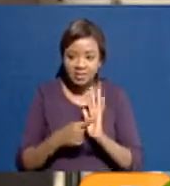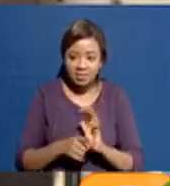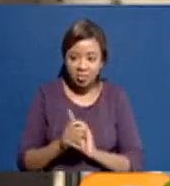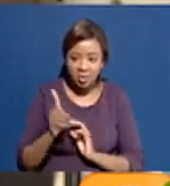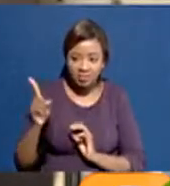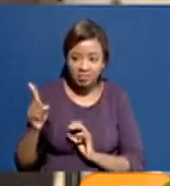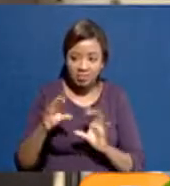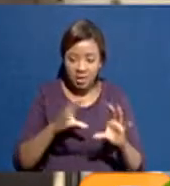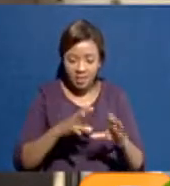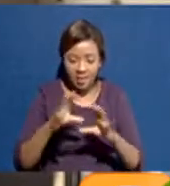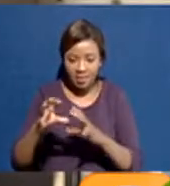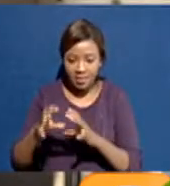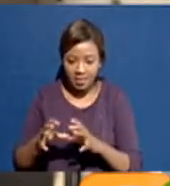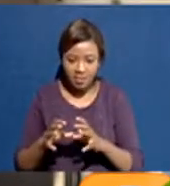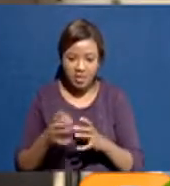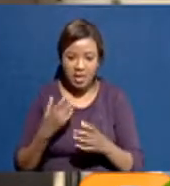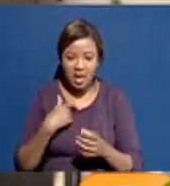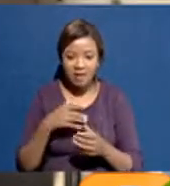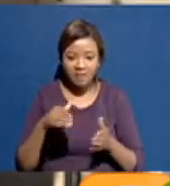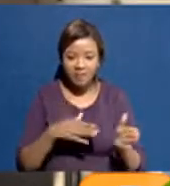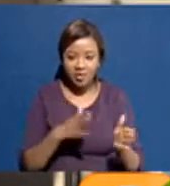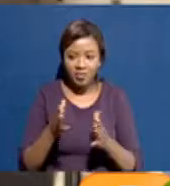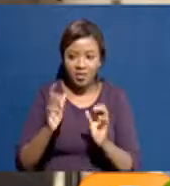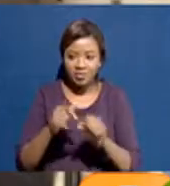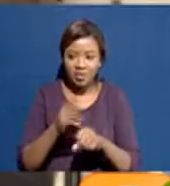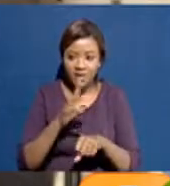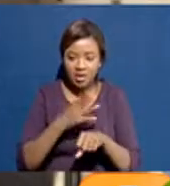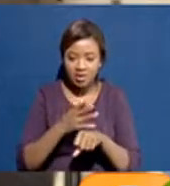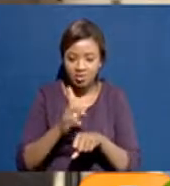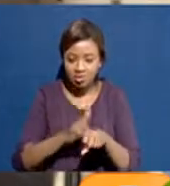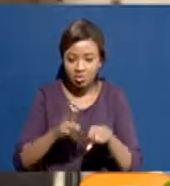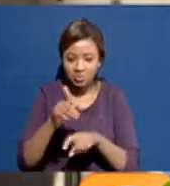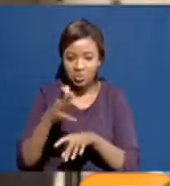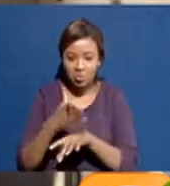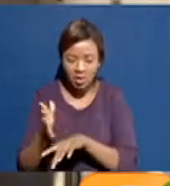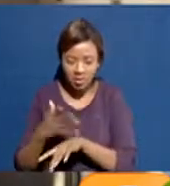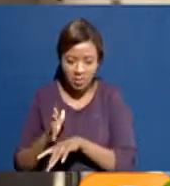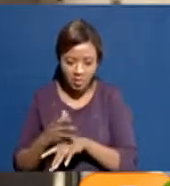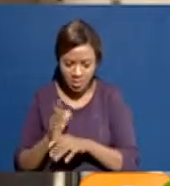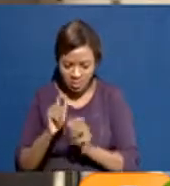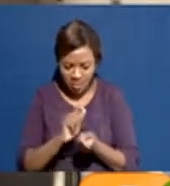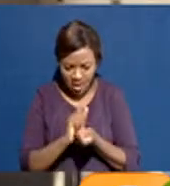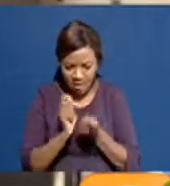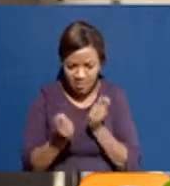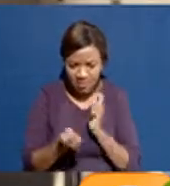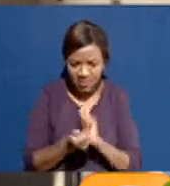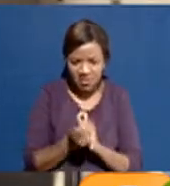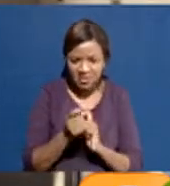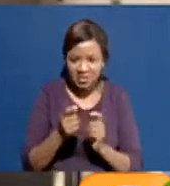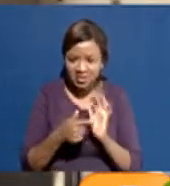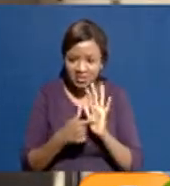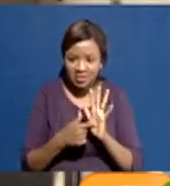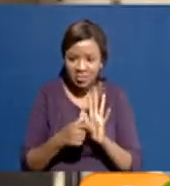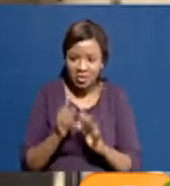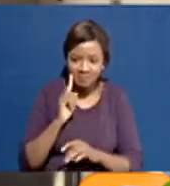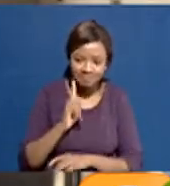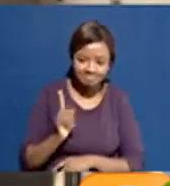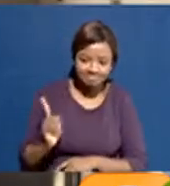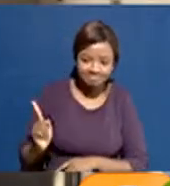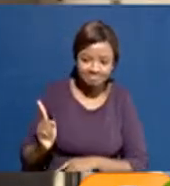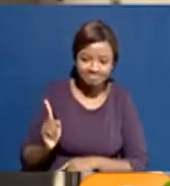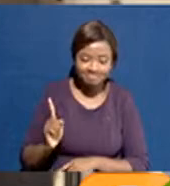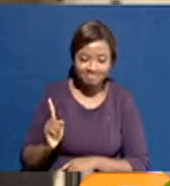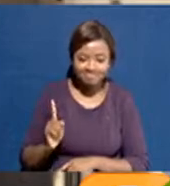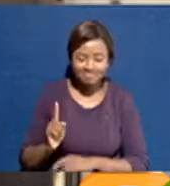Makers Limited have found purpose with this waste as they convert it into meaningful products like this paver here, which is